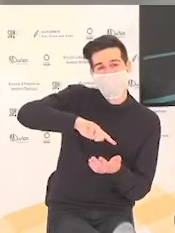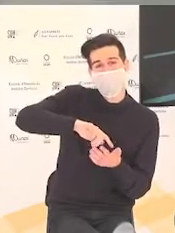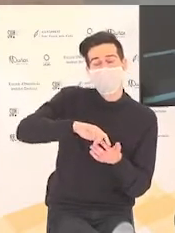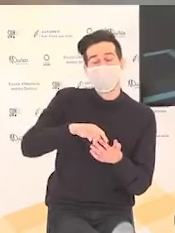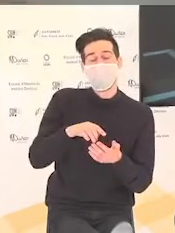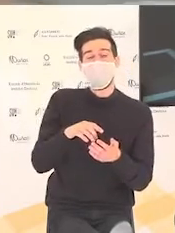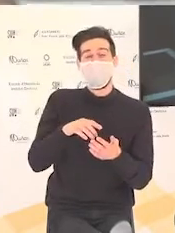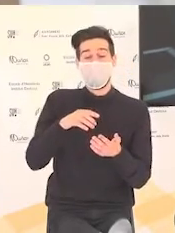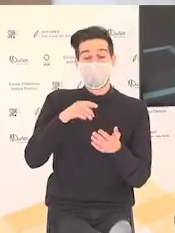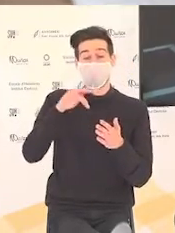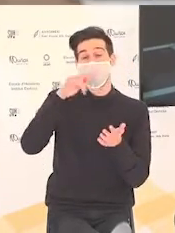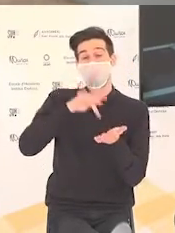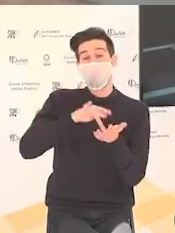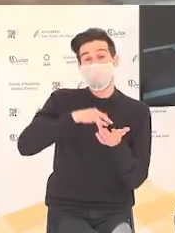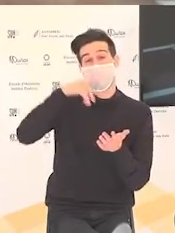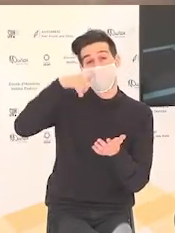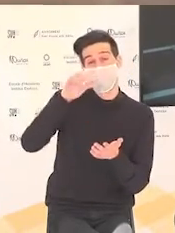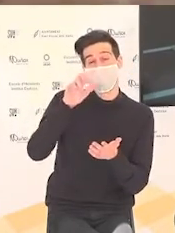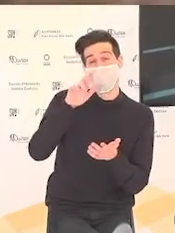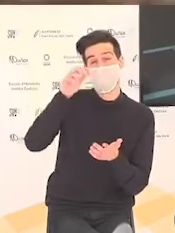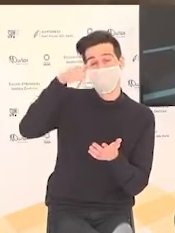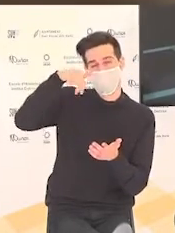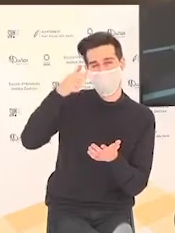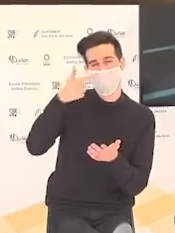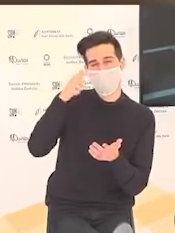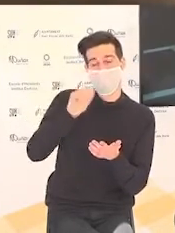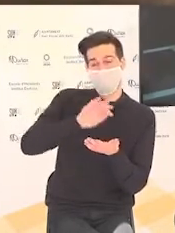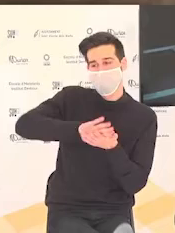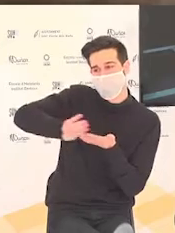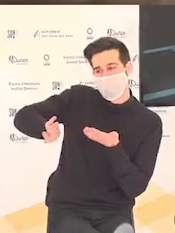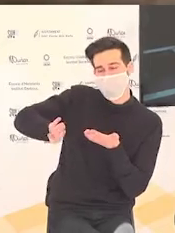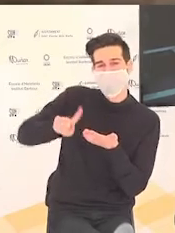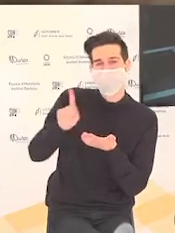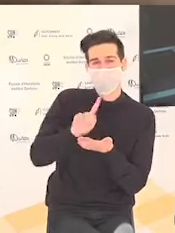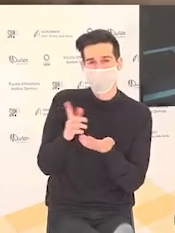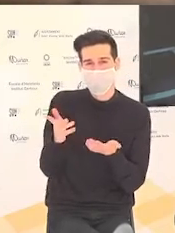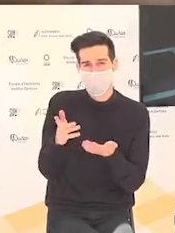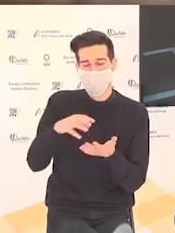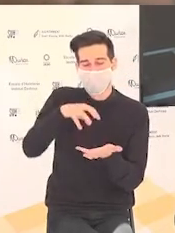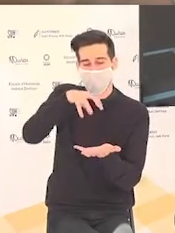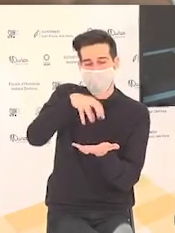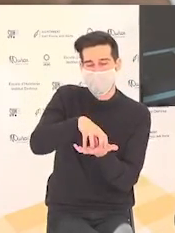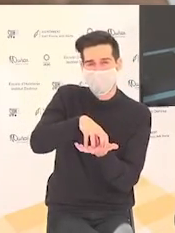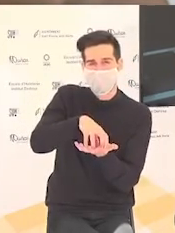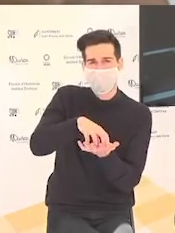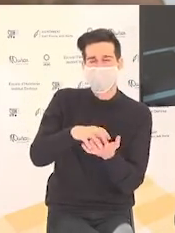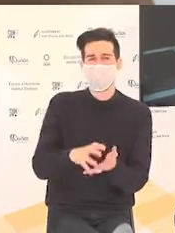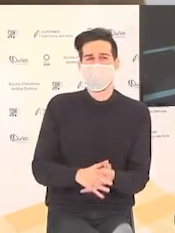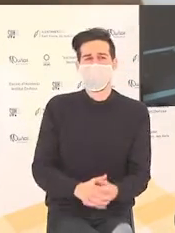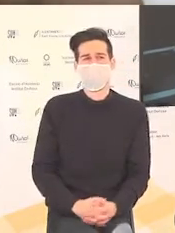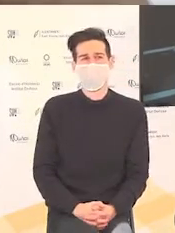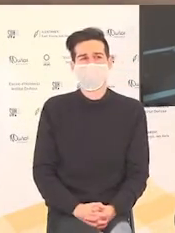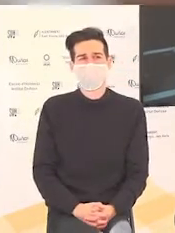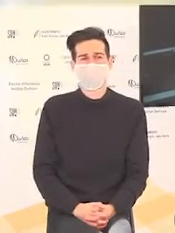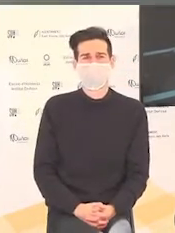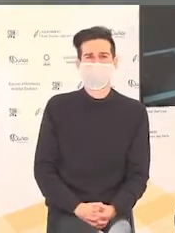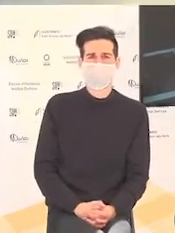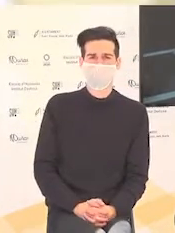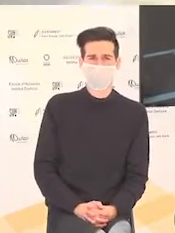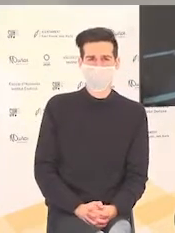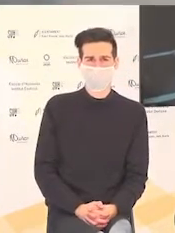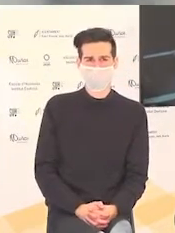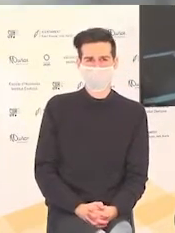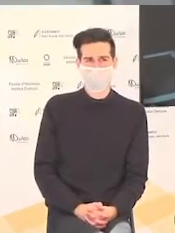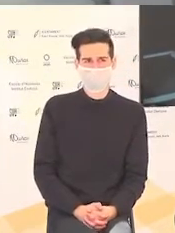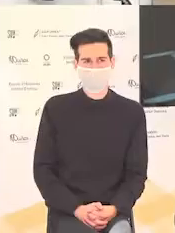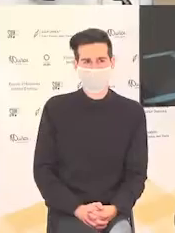Simplemente que se me quede bien para presentarlo. And I've also brushed it with a little bit of cocoa butter to make sure that the